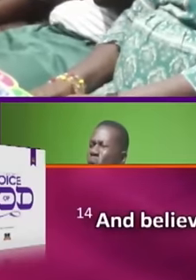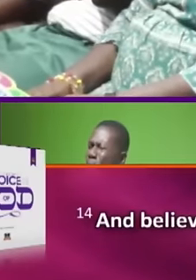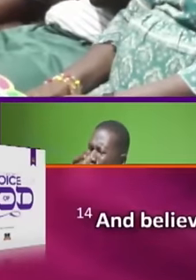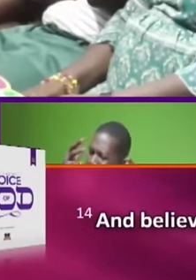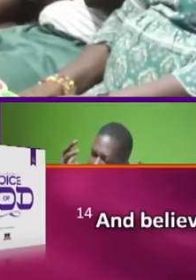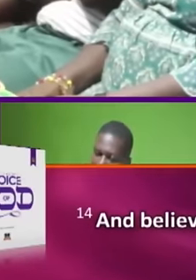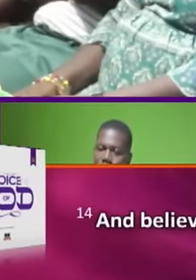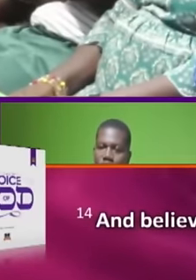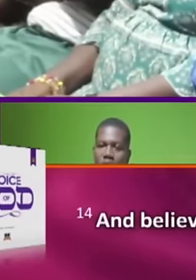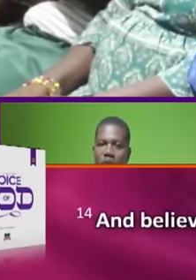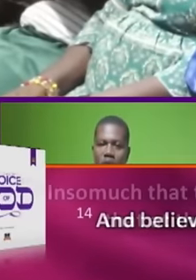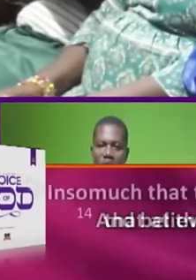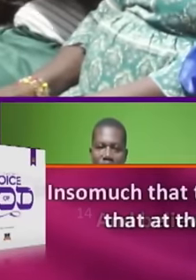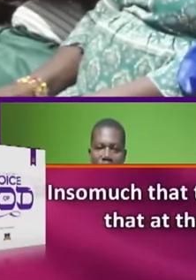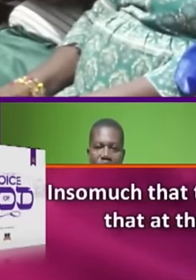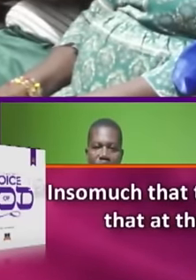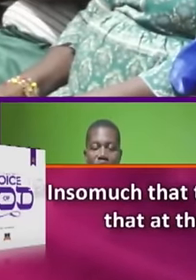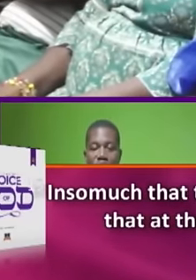In so much.